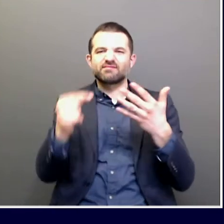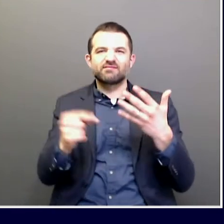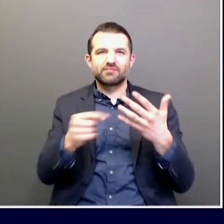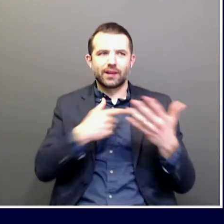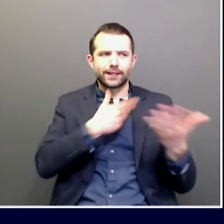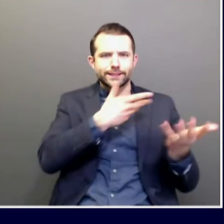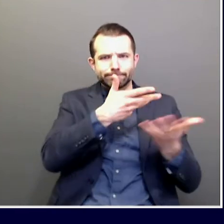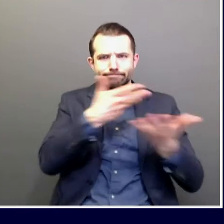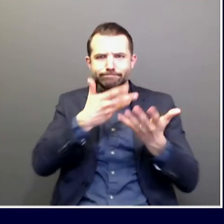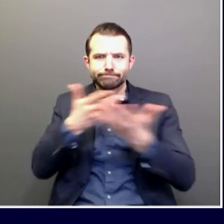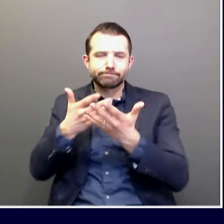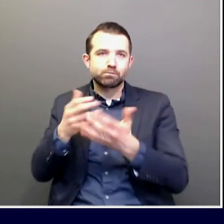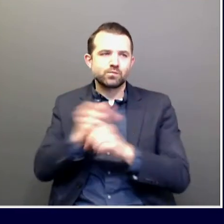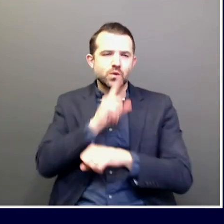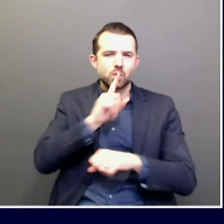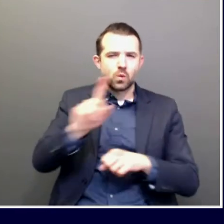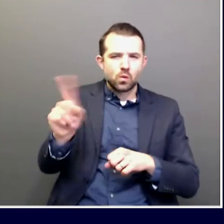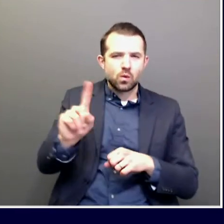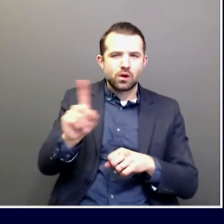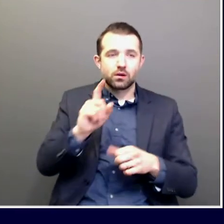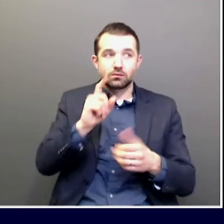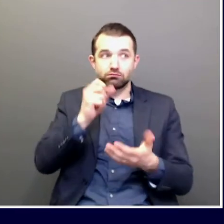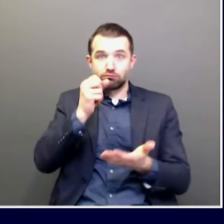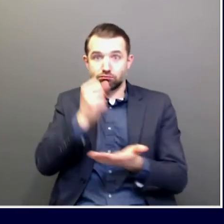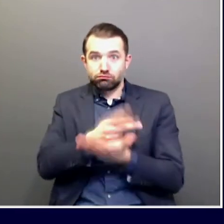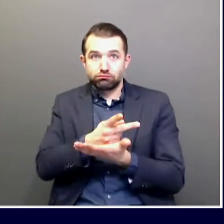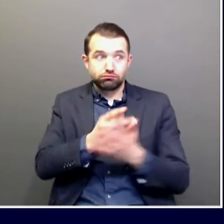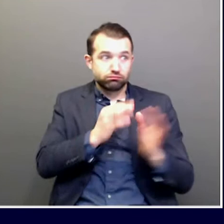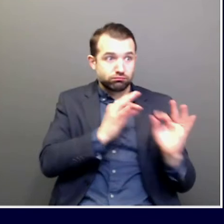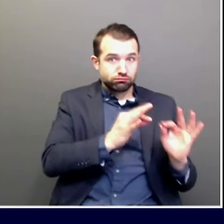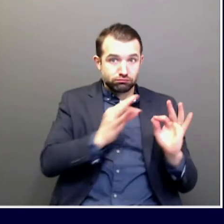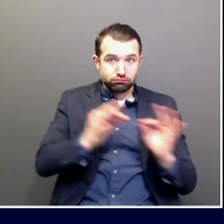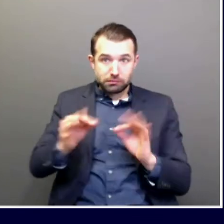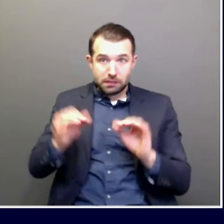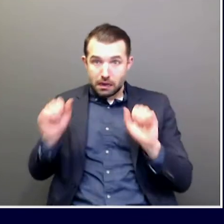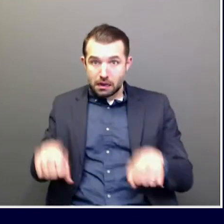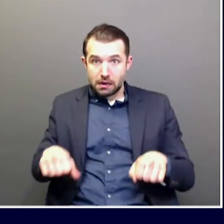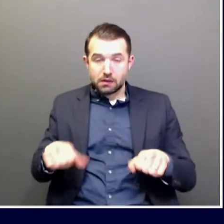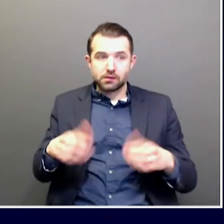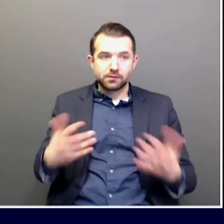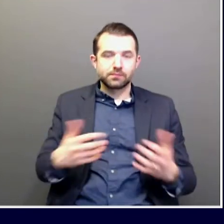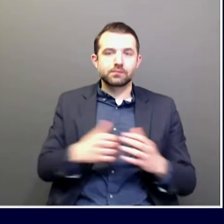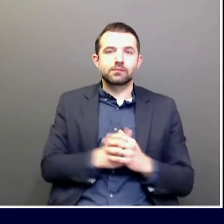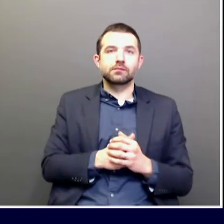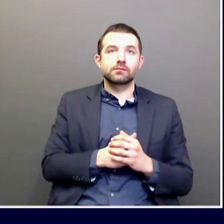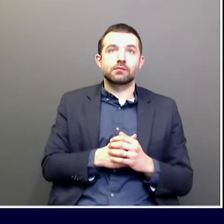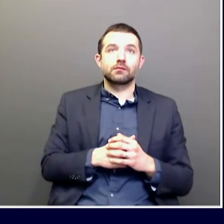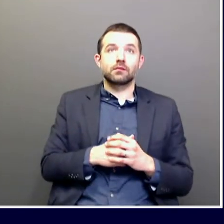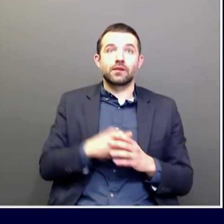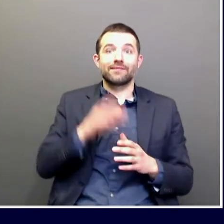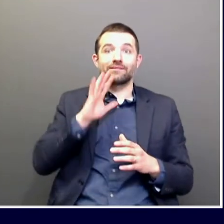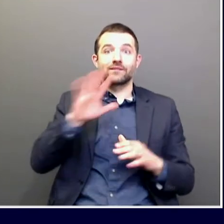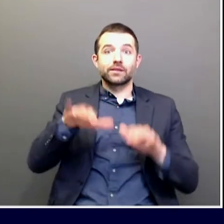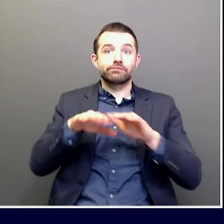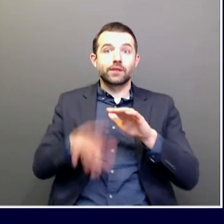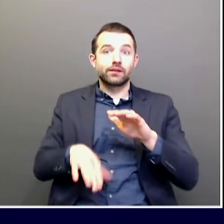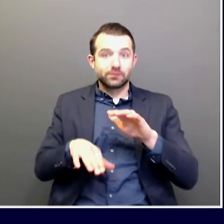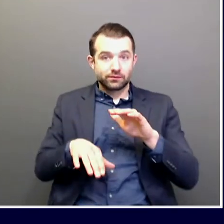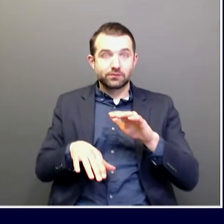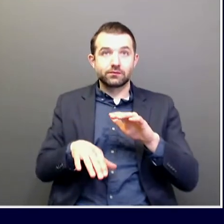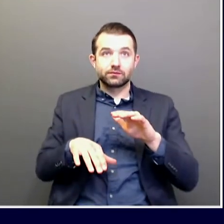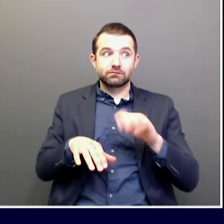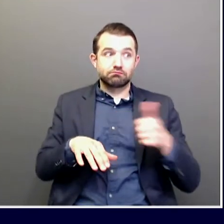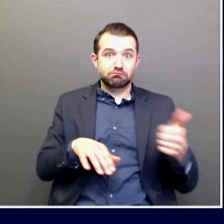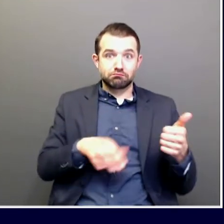think through and try to fill early on to try to minimize the amount of driving that folks have to do. If you're looking to be an early